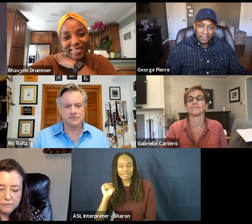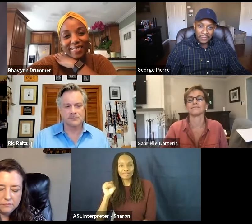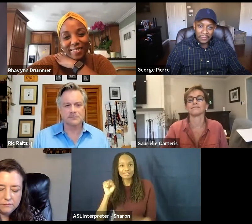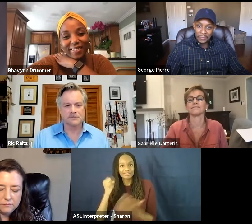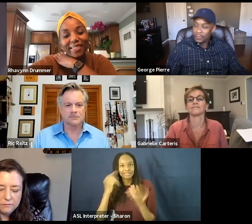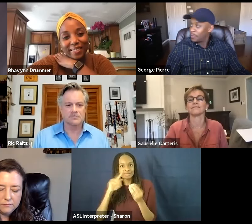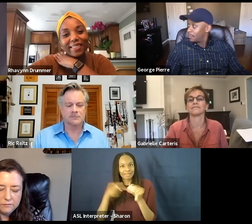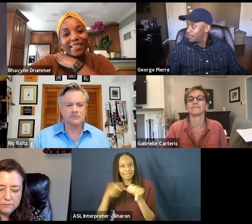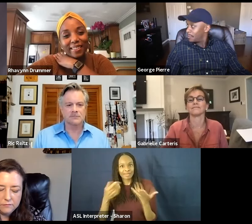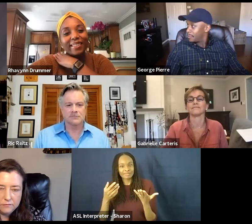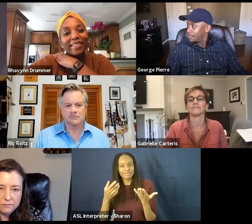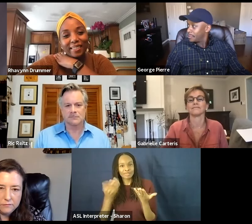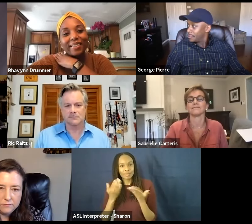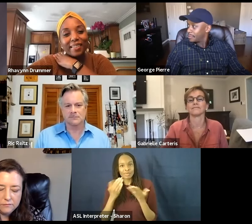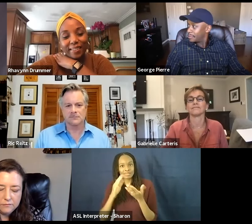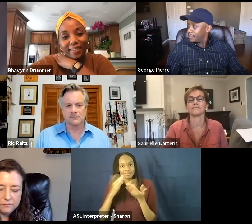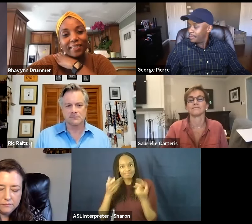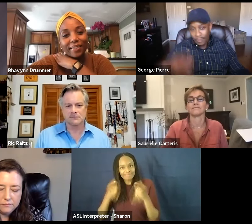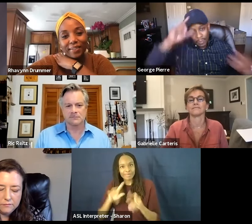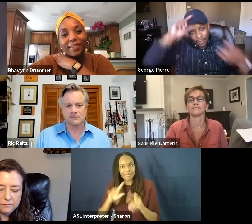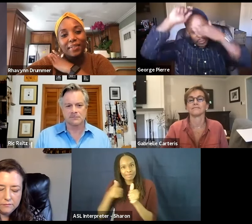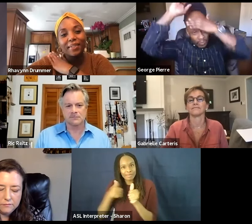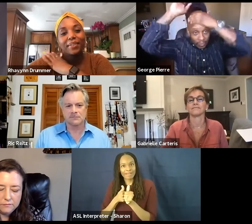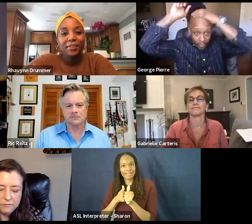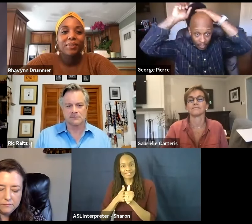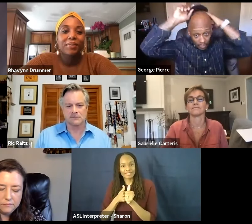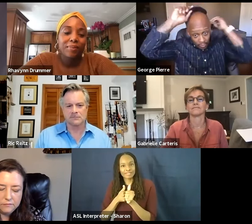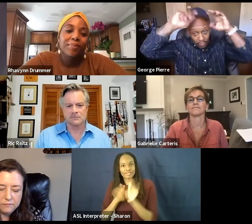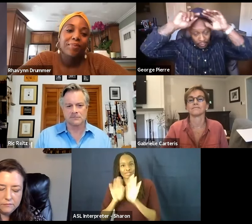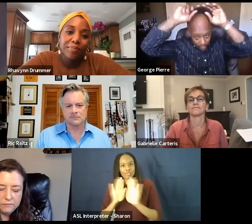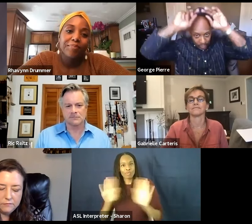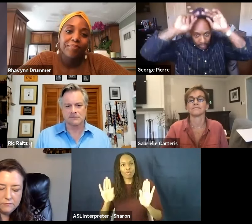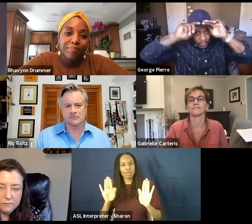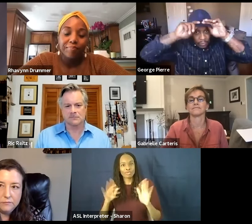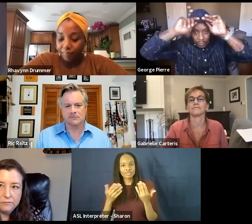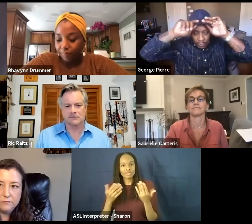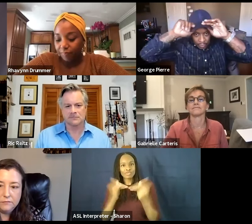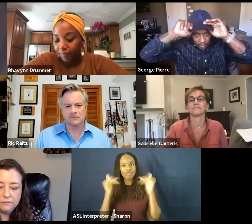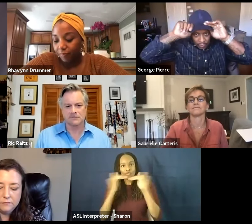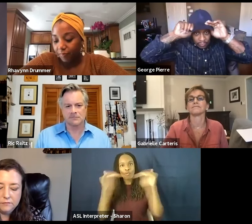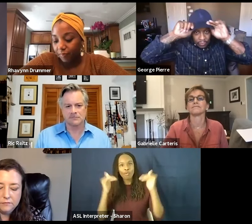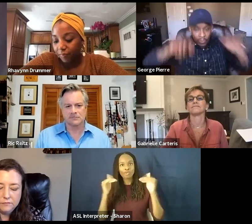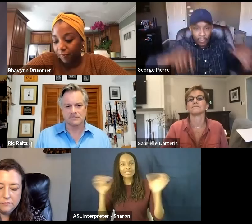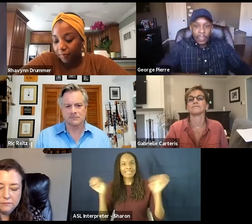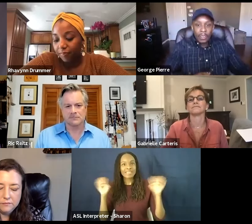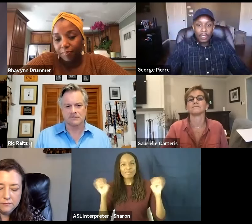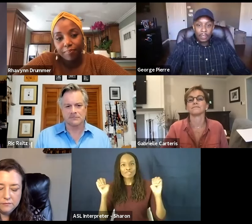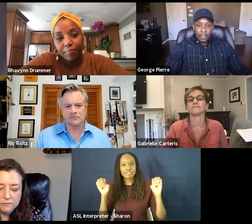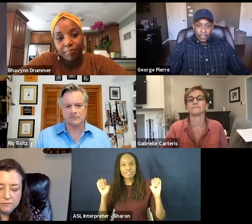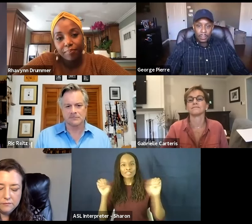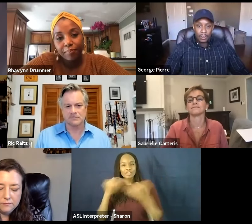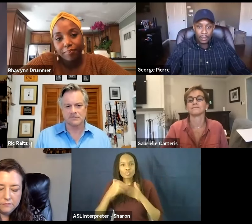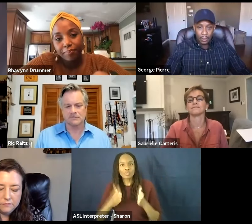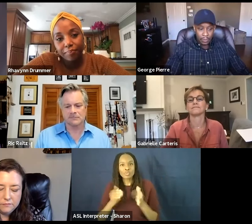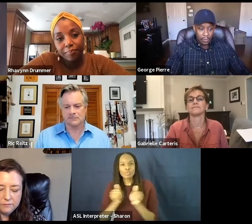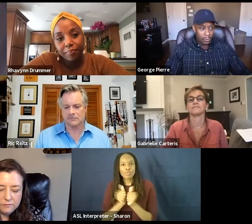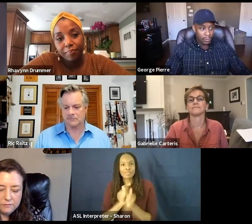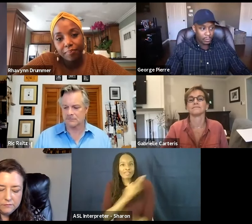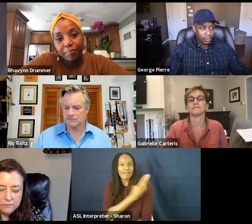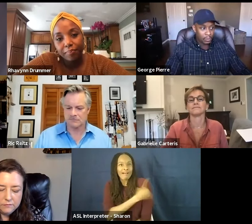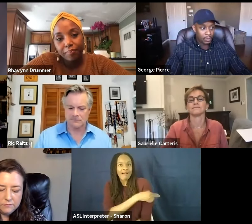what's been happening behind the walls in the floors and the emergency rooms of hospitals. Well, they've been